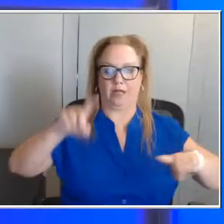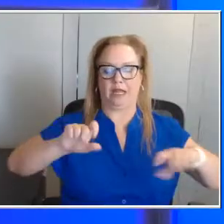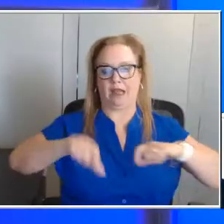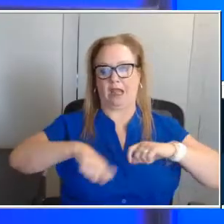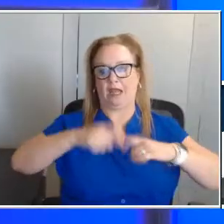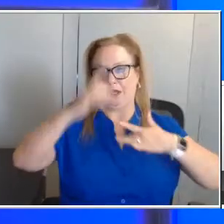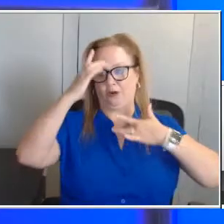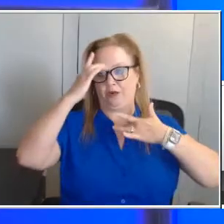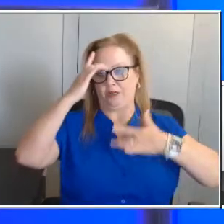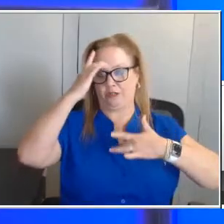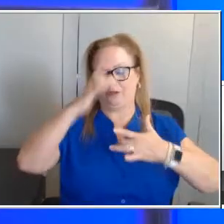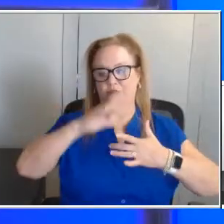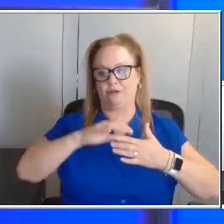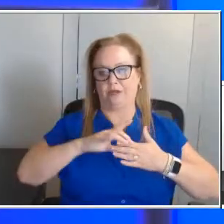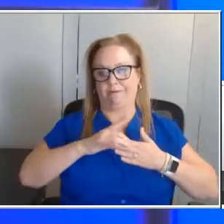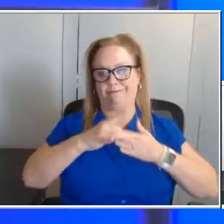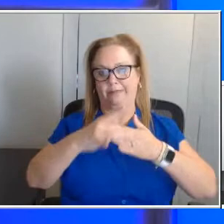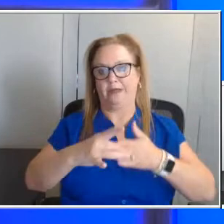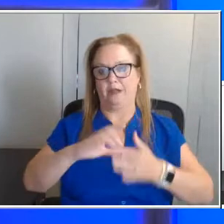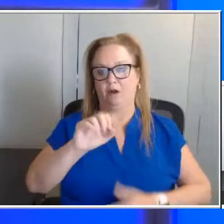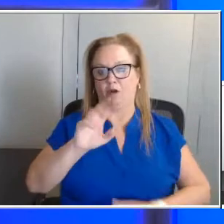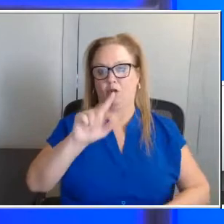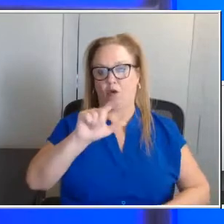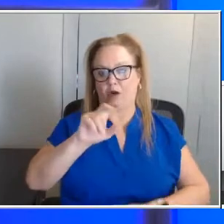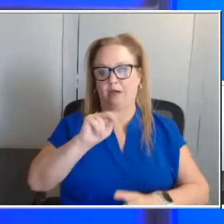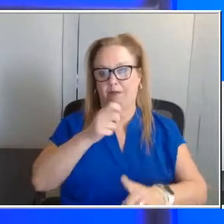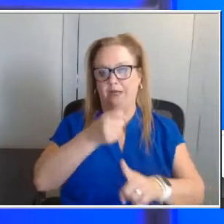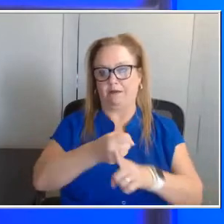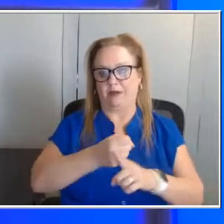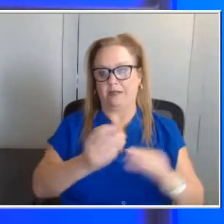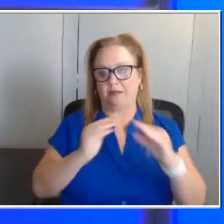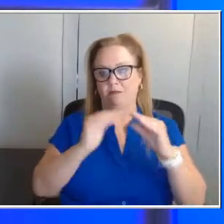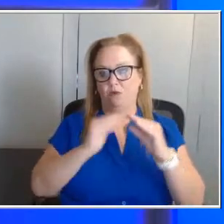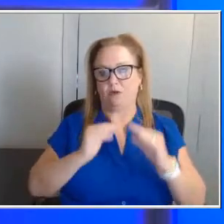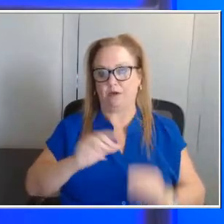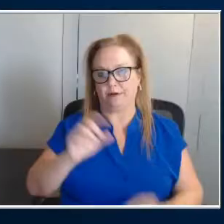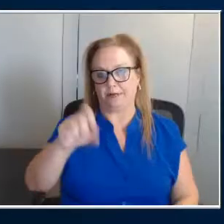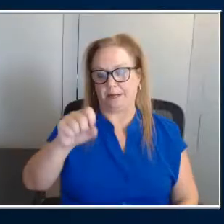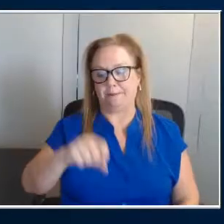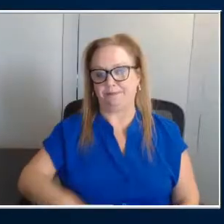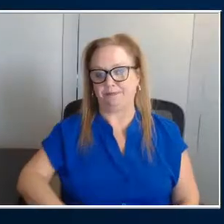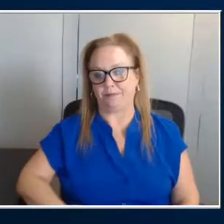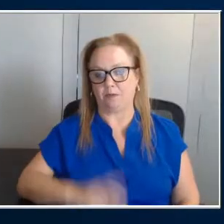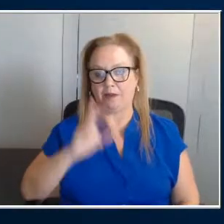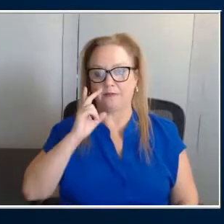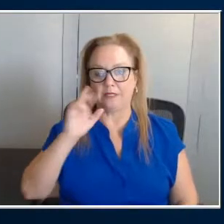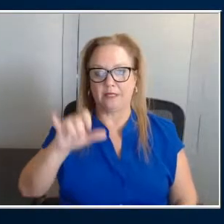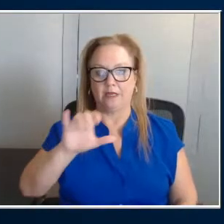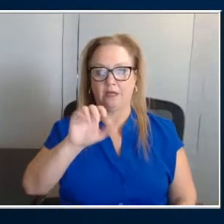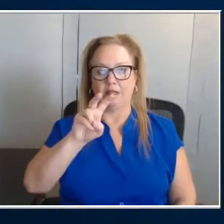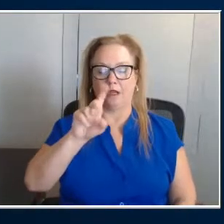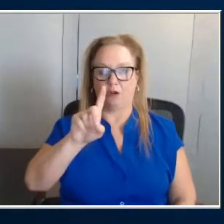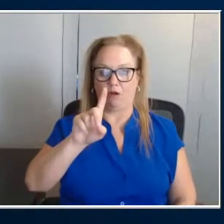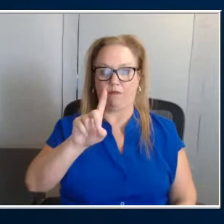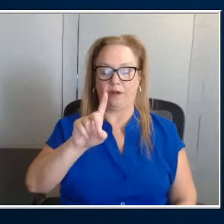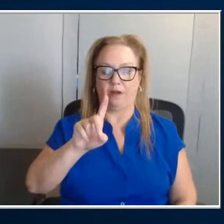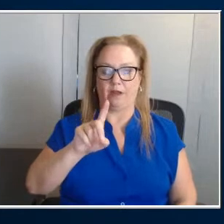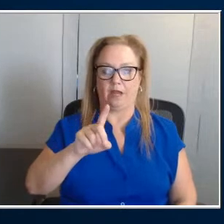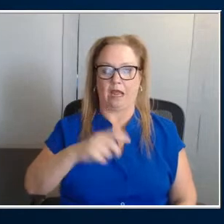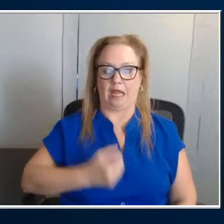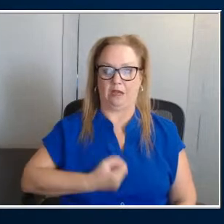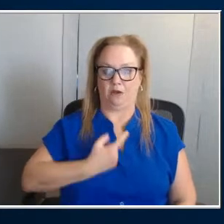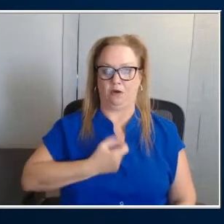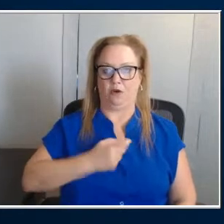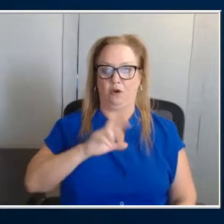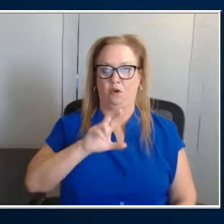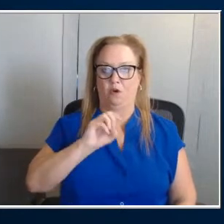you to a certain organ system being affected a bit more than others. We've certainly seen that. So when I had COVID, I have a little bit of reflux, although it's a lot